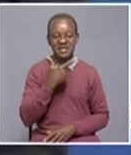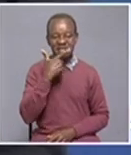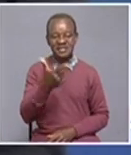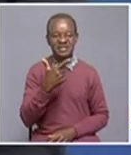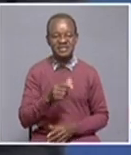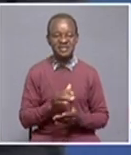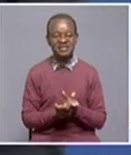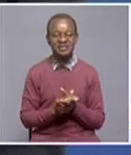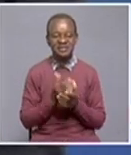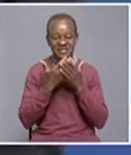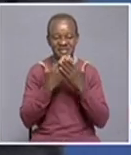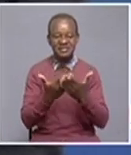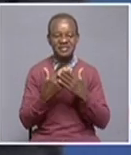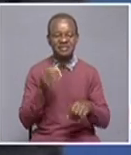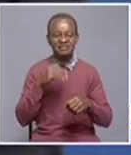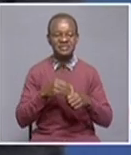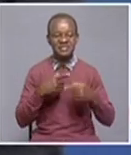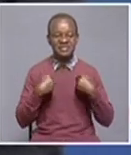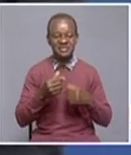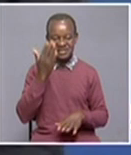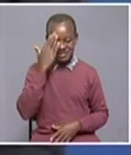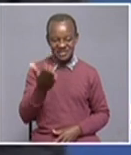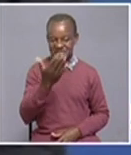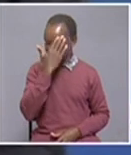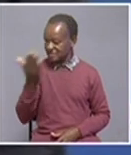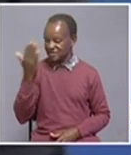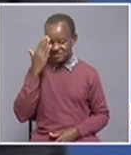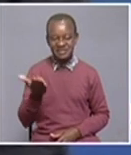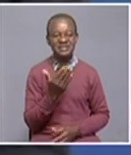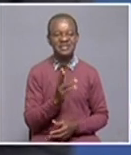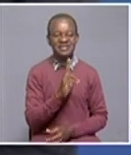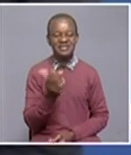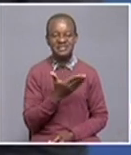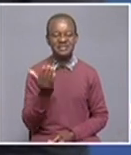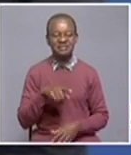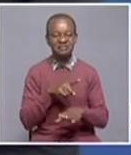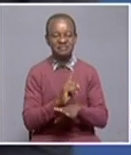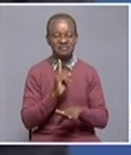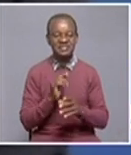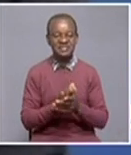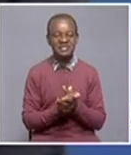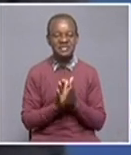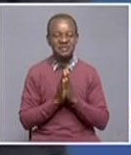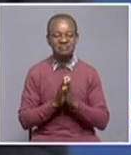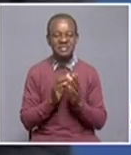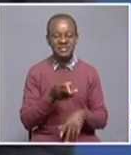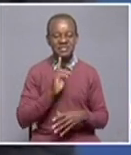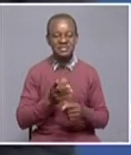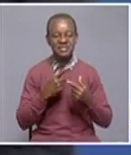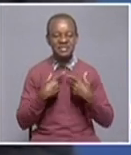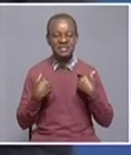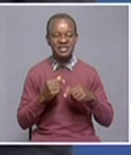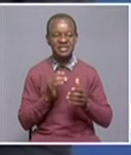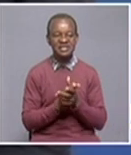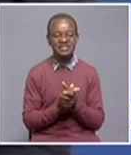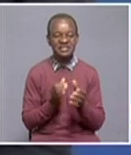this afternoon. Good afternoon, Milka, and good afternoon to the viewers too. Well, first of all, can you provide us with an overview of